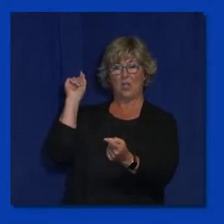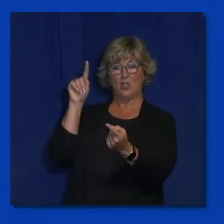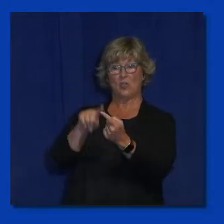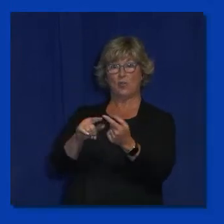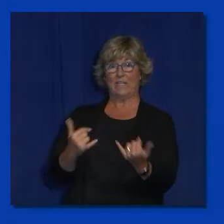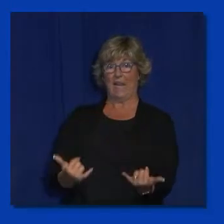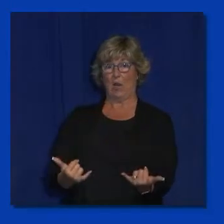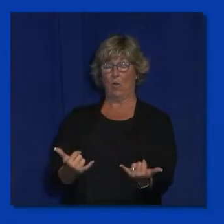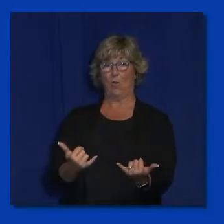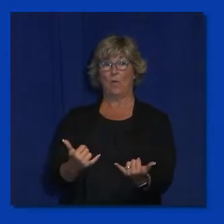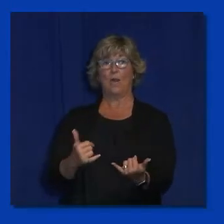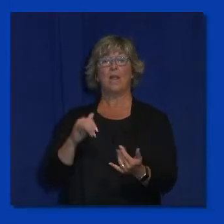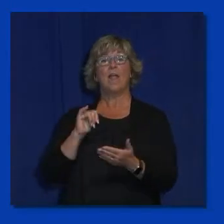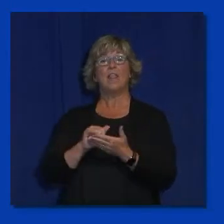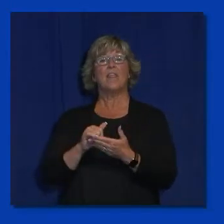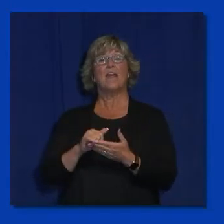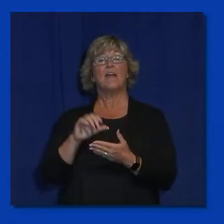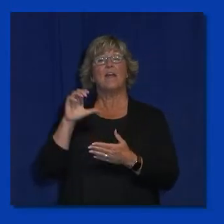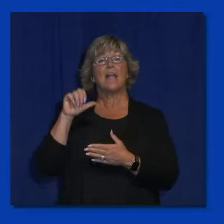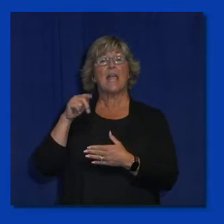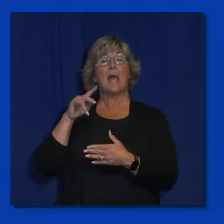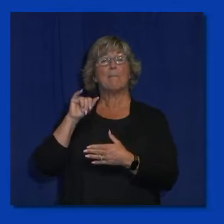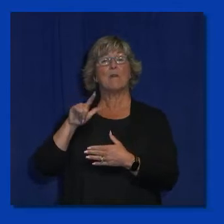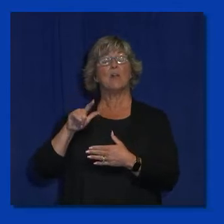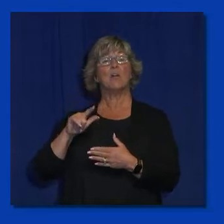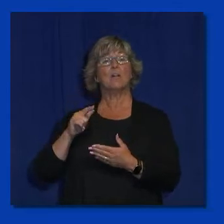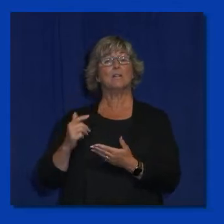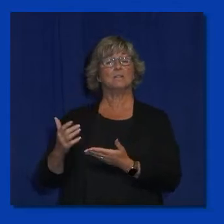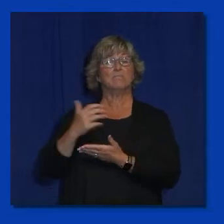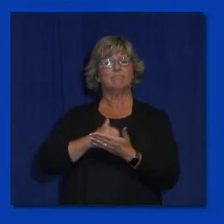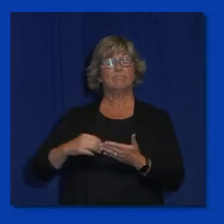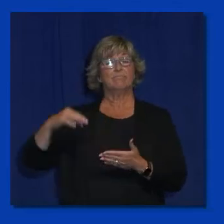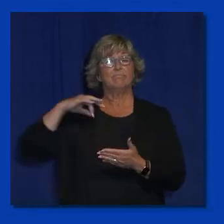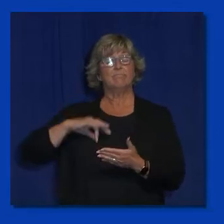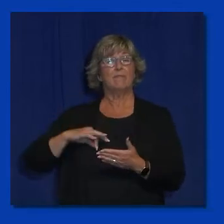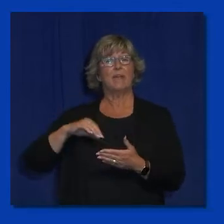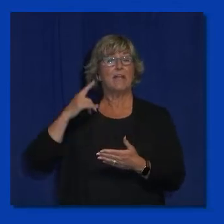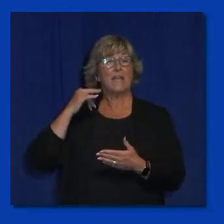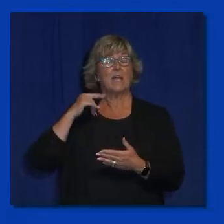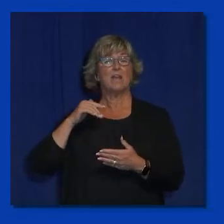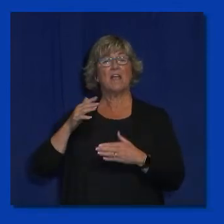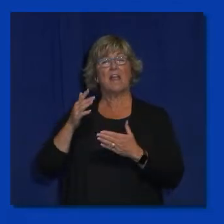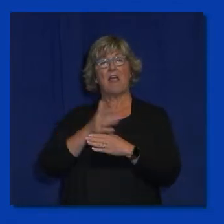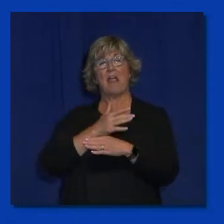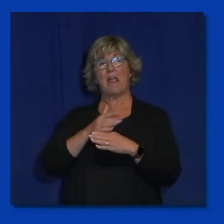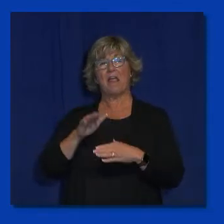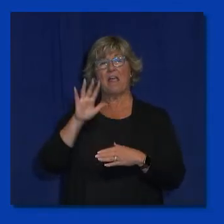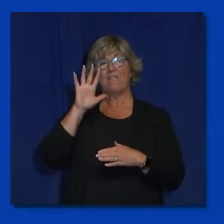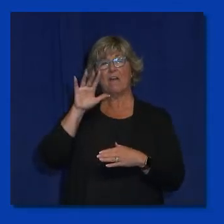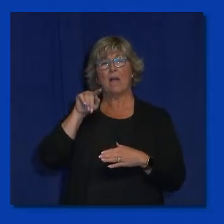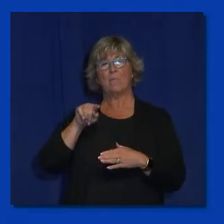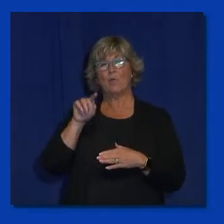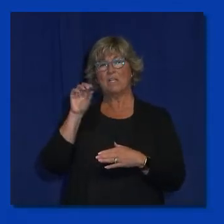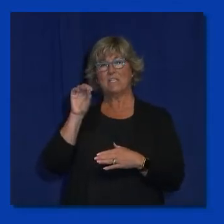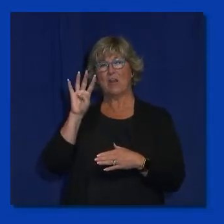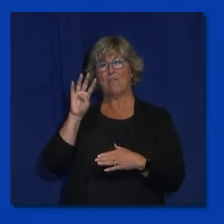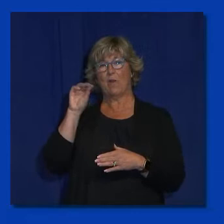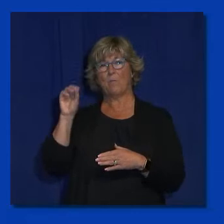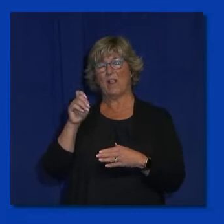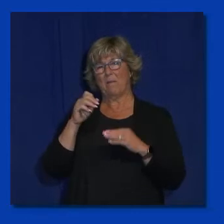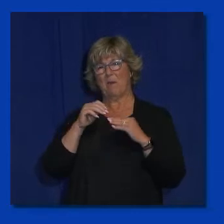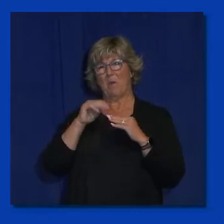present. The capital gains as a percentage of personal income in the state of California has averaged 5.04%, a little